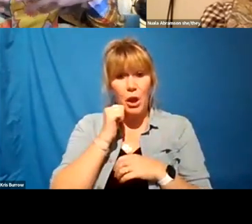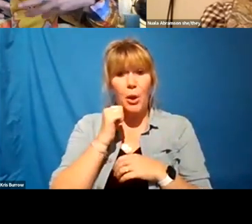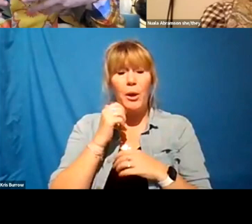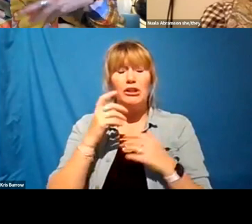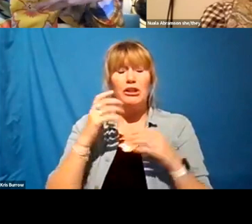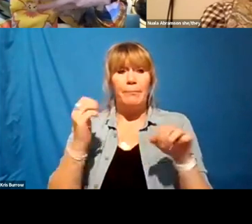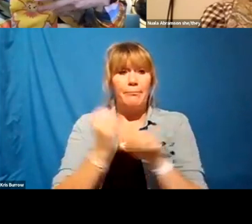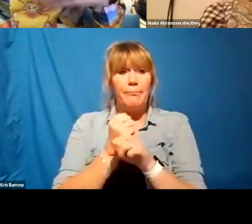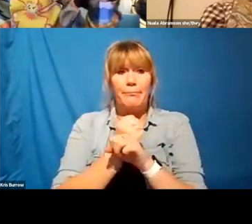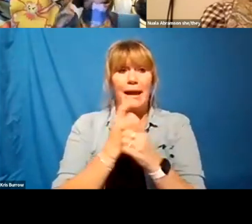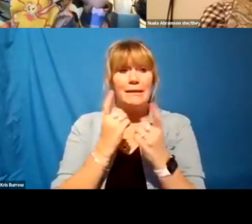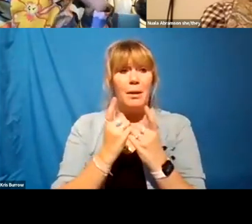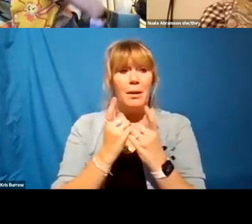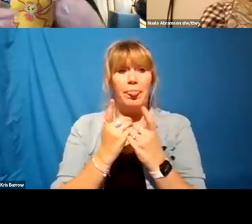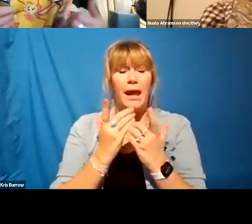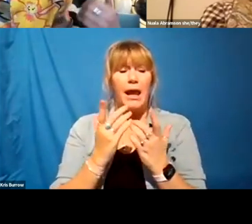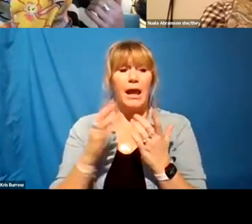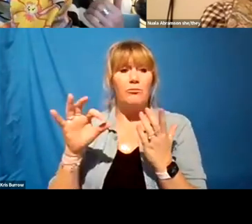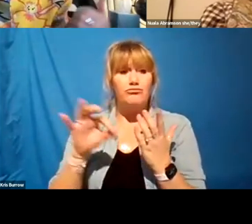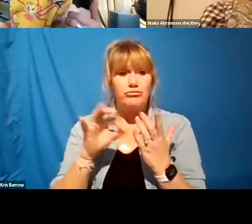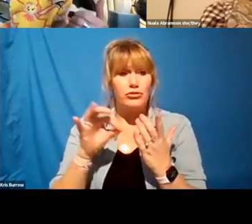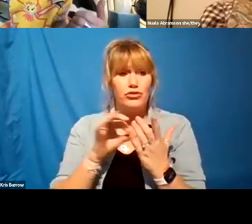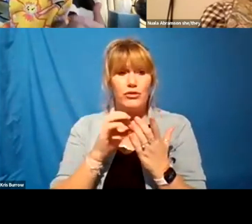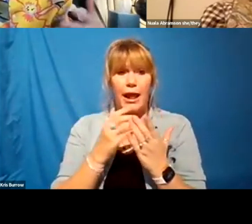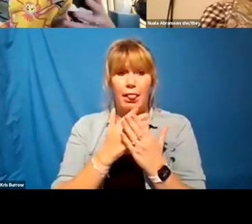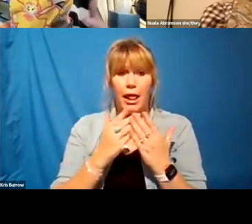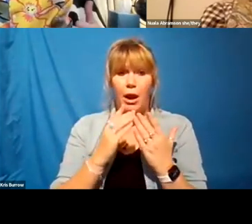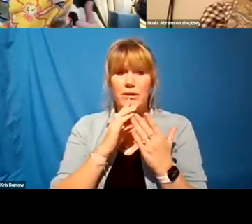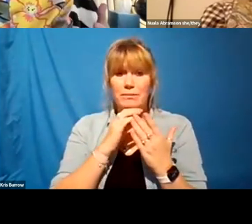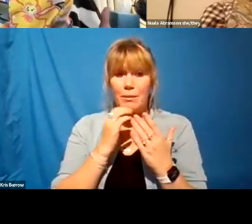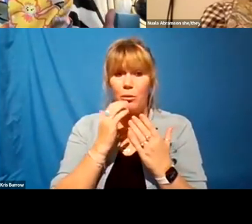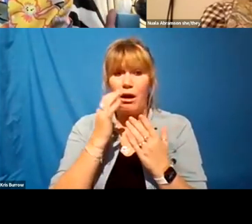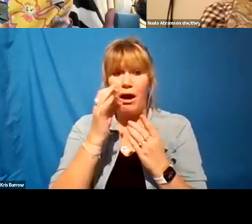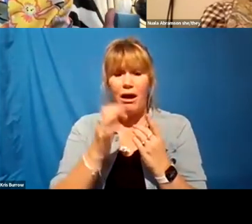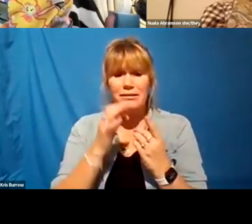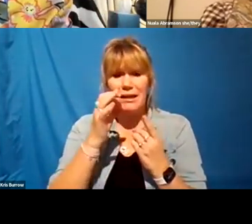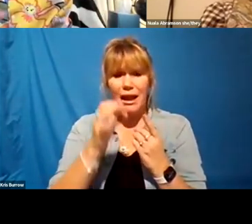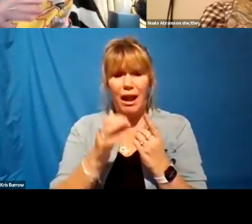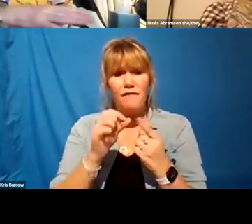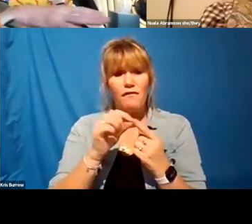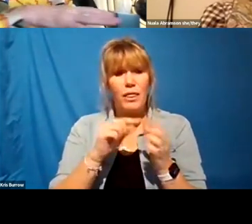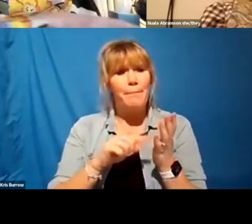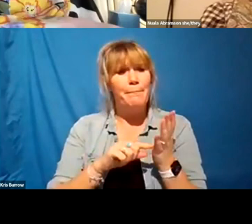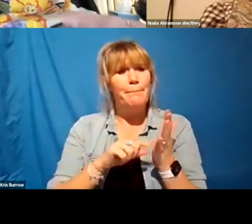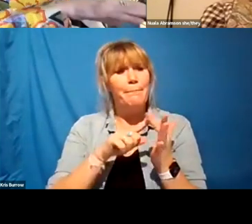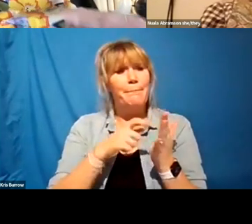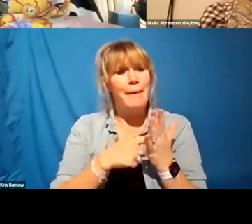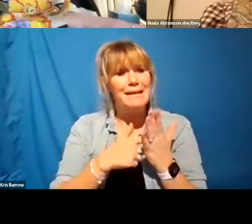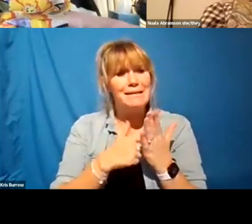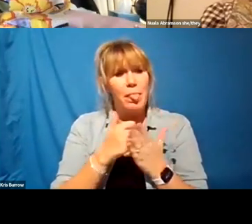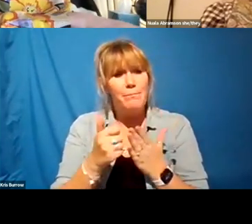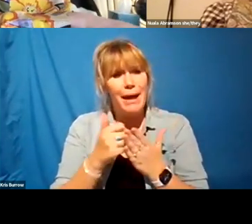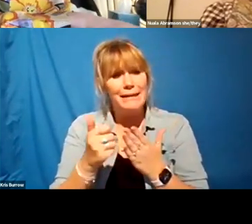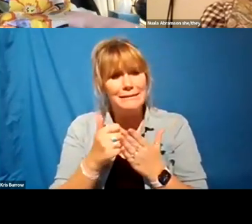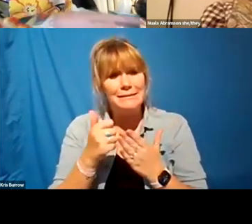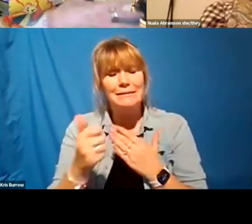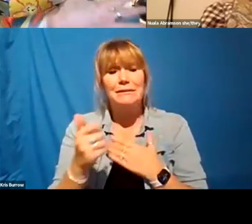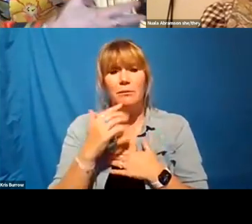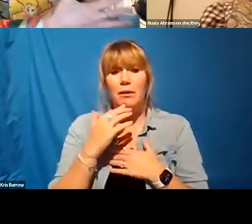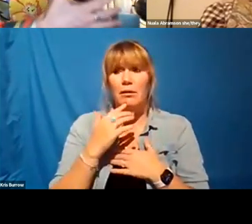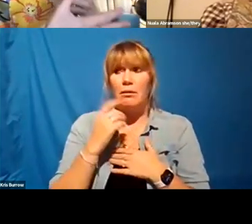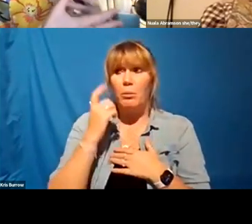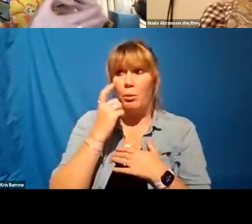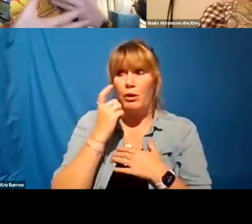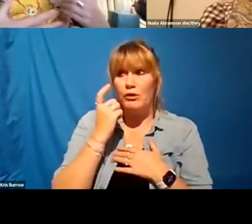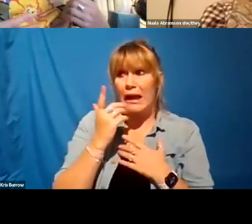sort of special embroidery, and then lots of people were asking her for the pattern, and she was really happy to share it. And I'm wondering whether there's a kind of hobby element